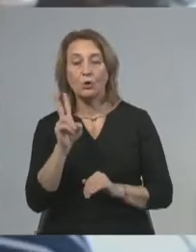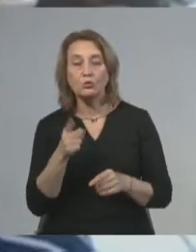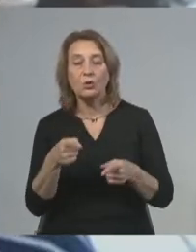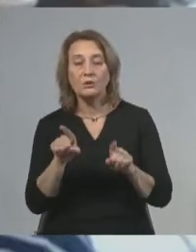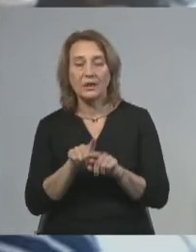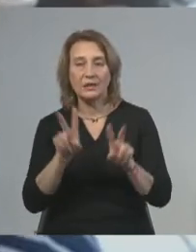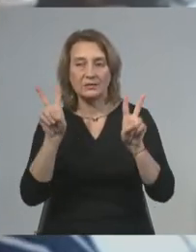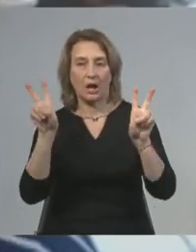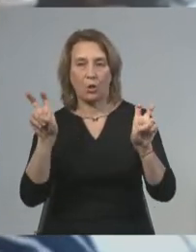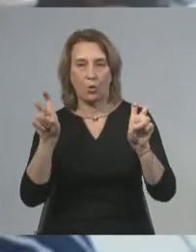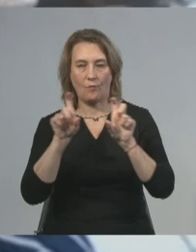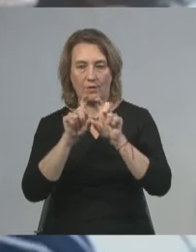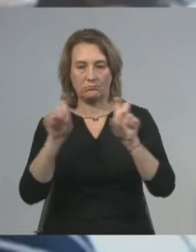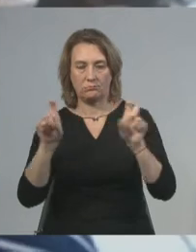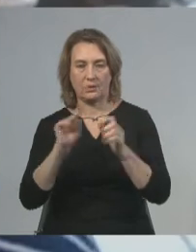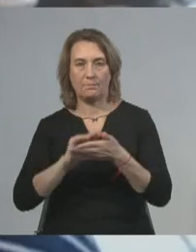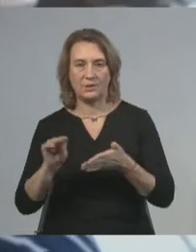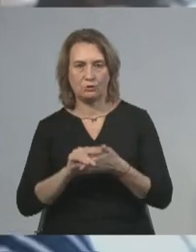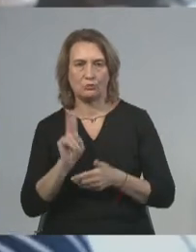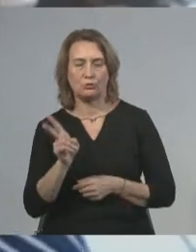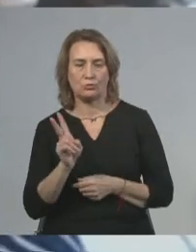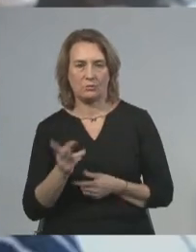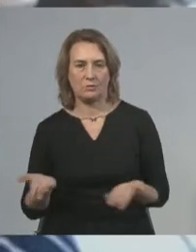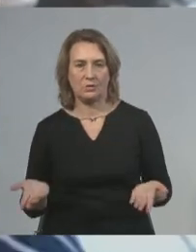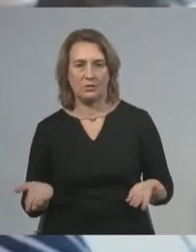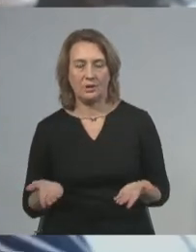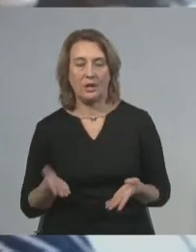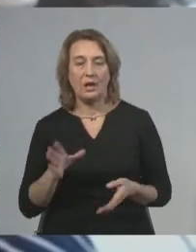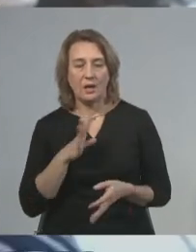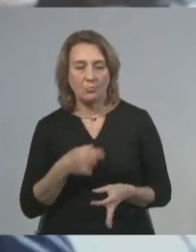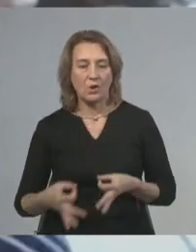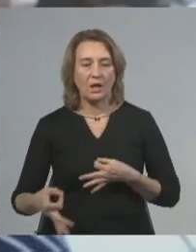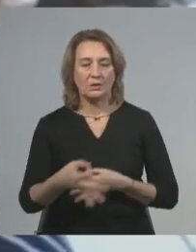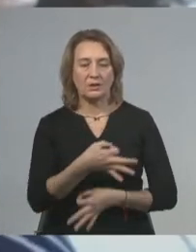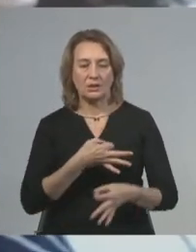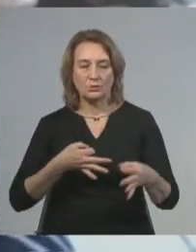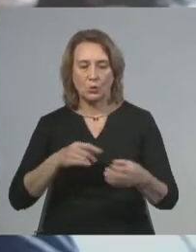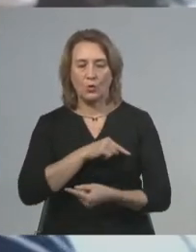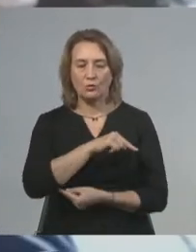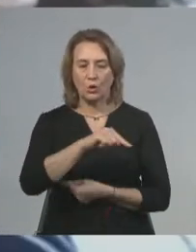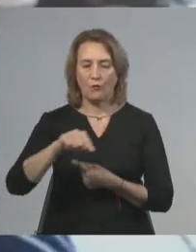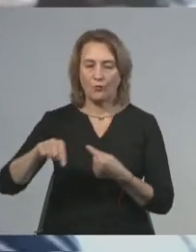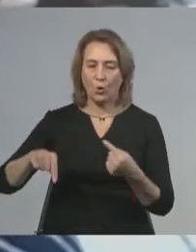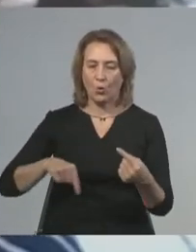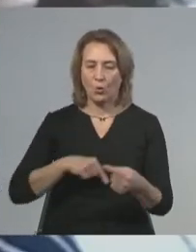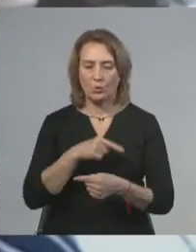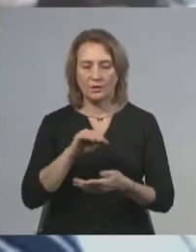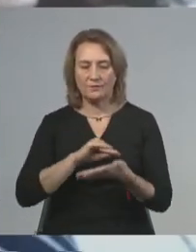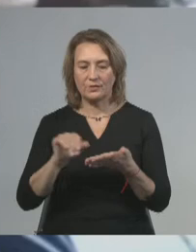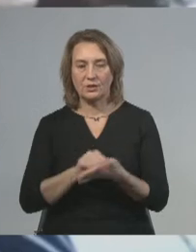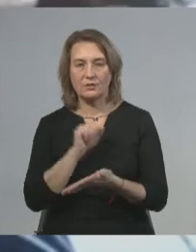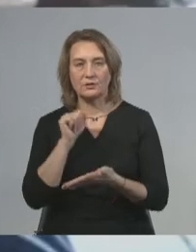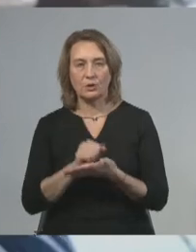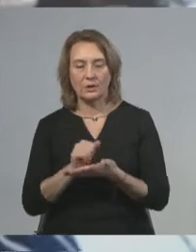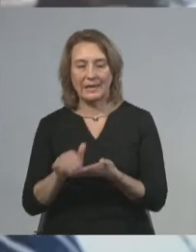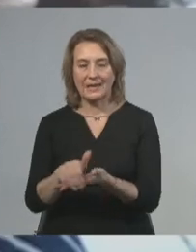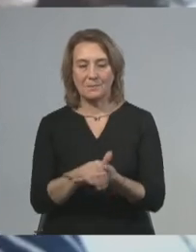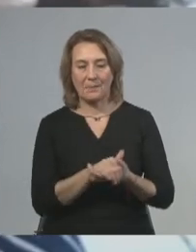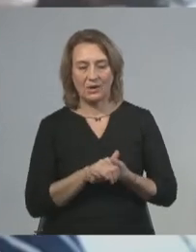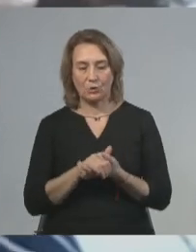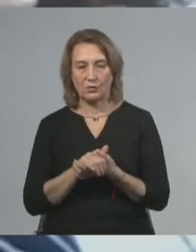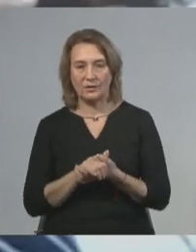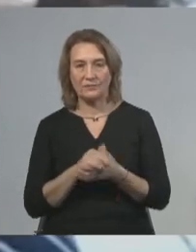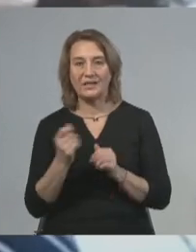editors and when there was a discussion about it within the journalist community it turned out that it was written by an